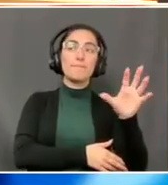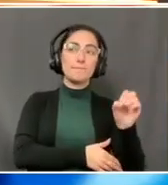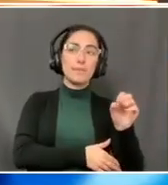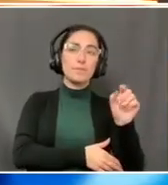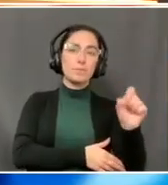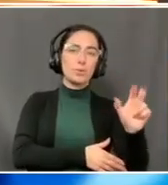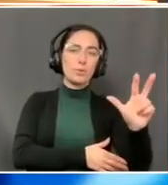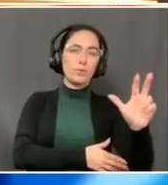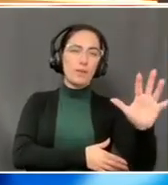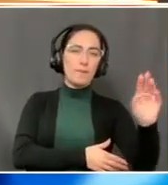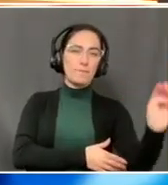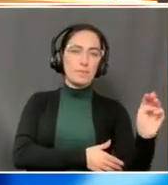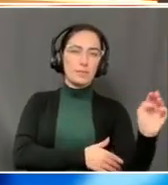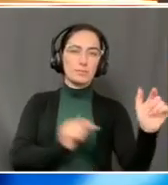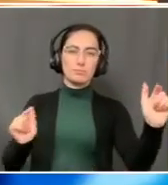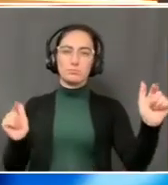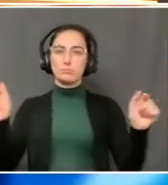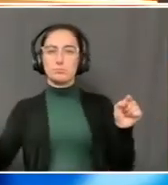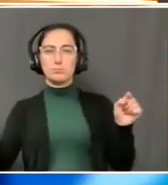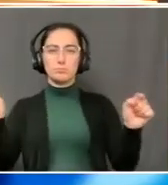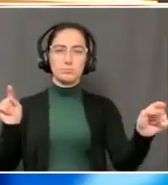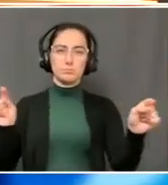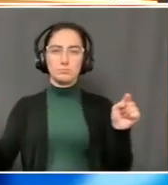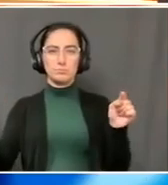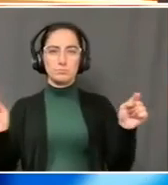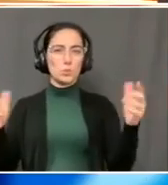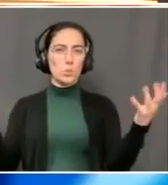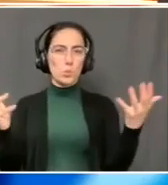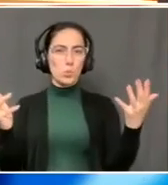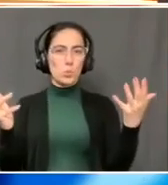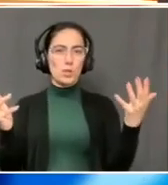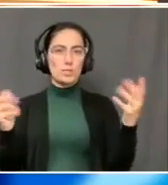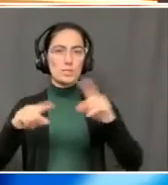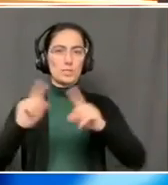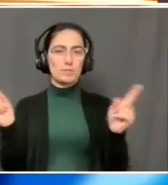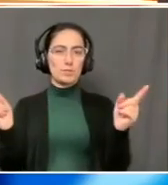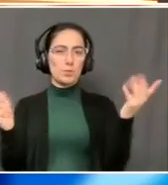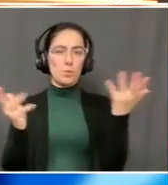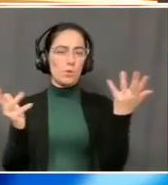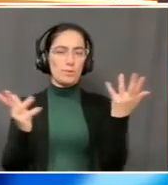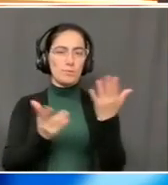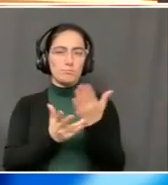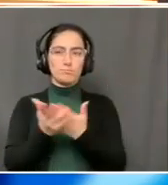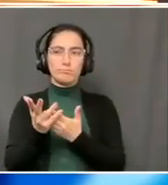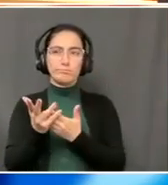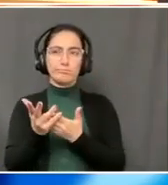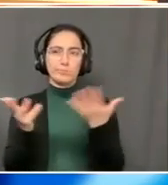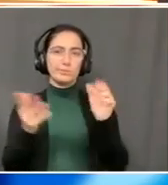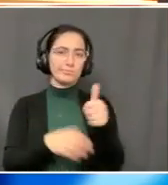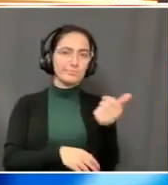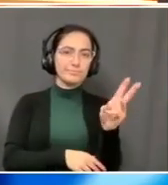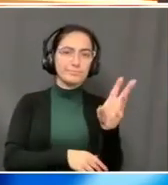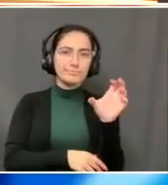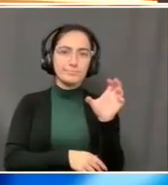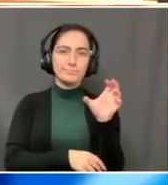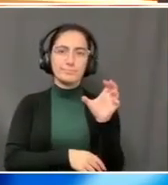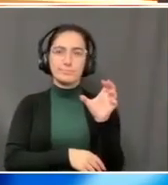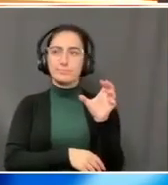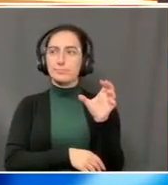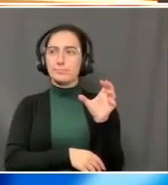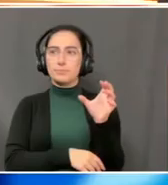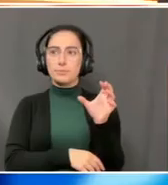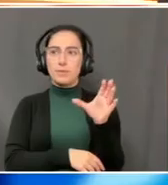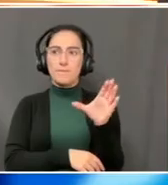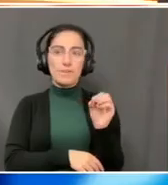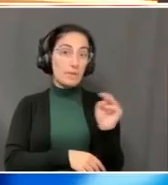250.35 million. So what's part of what's that other 650 million? So